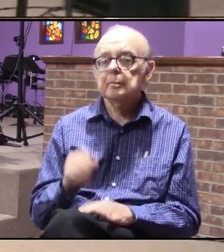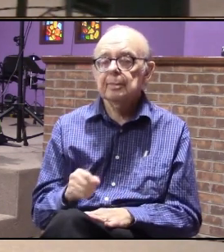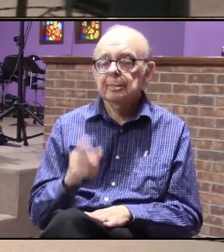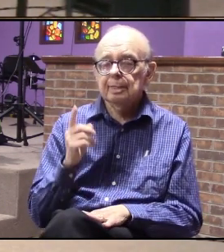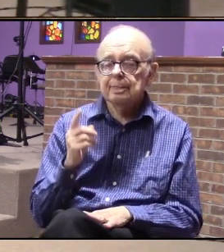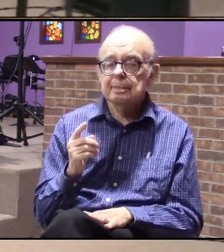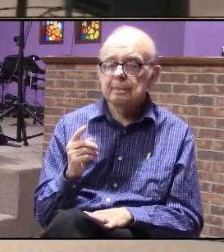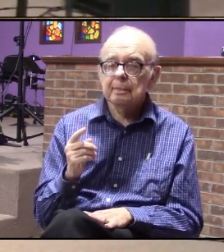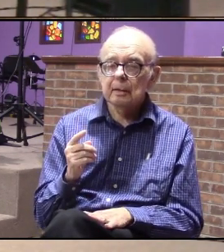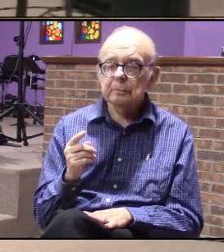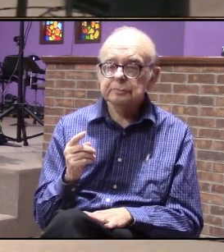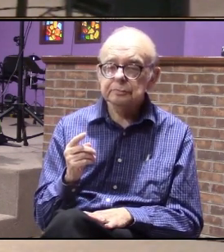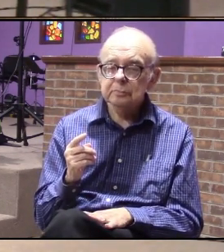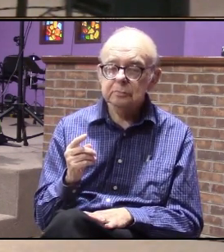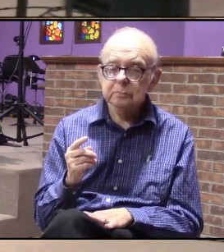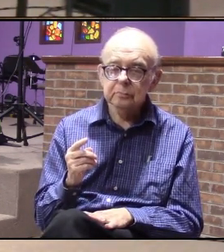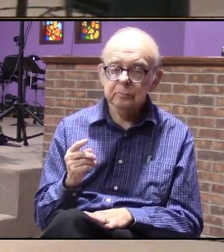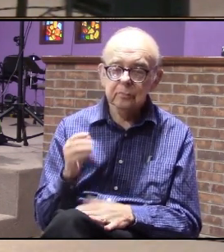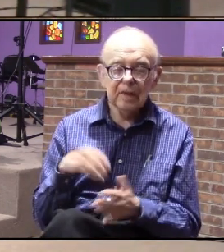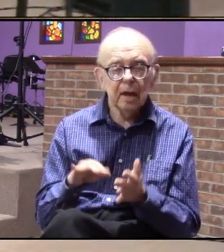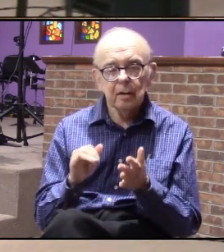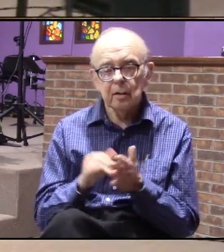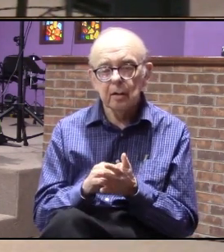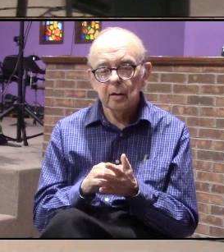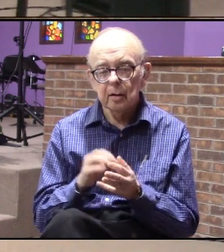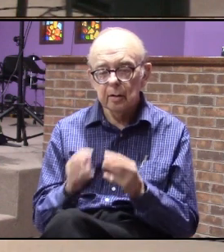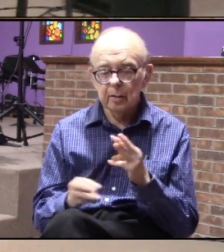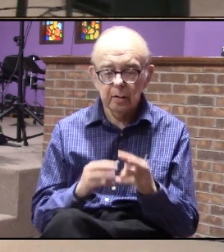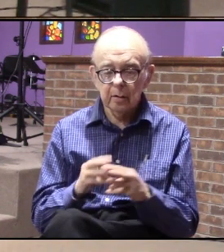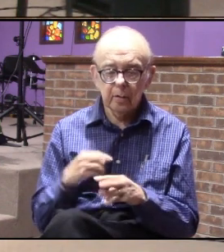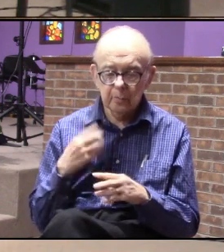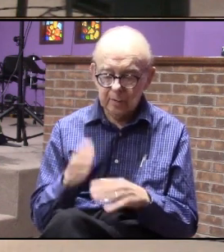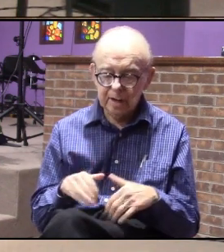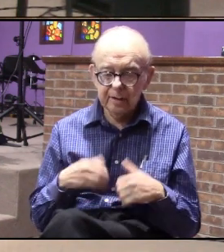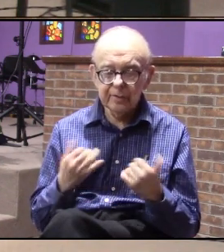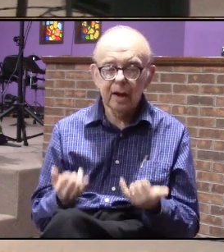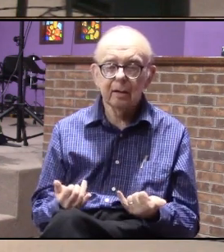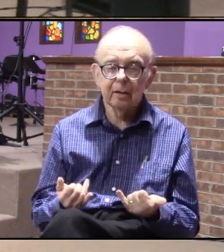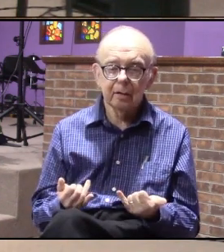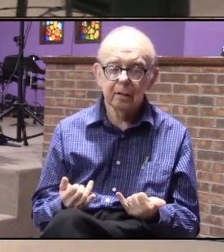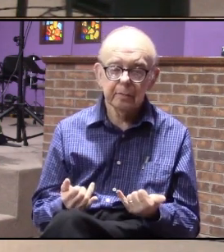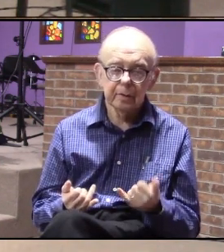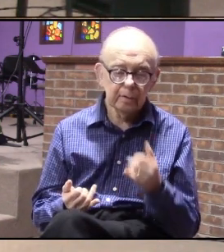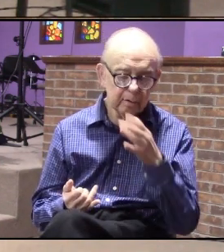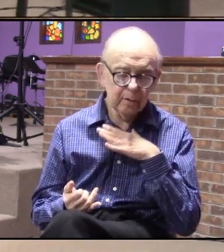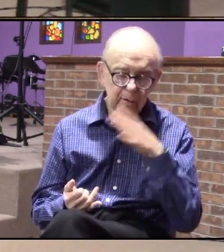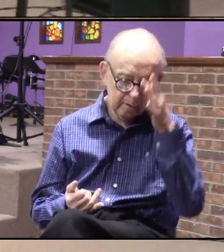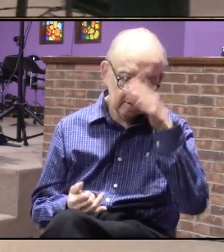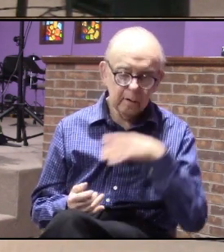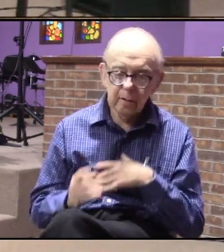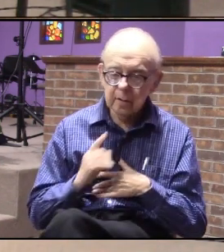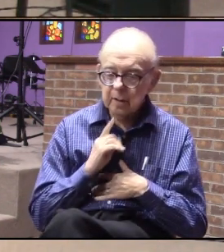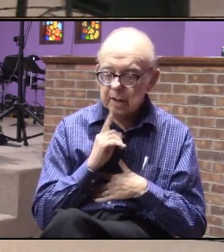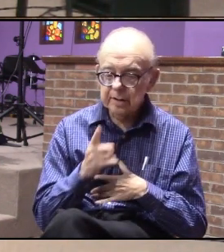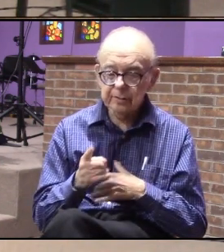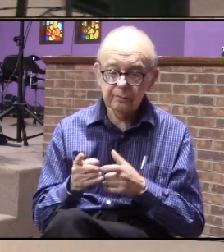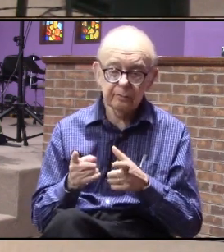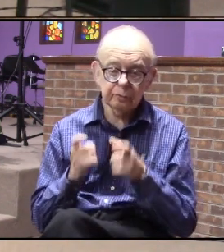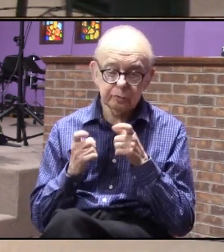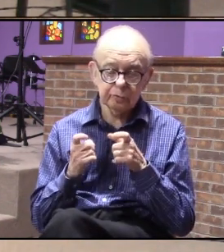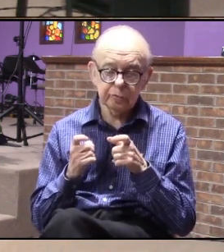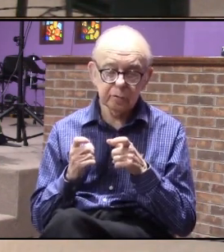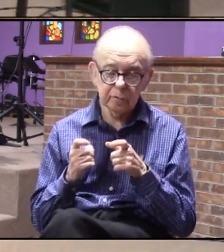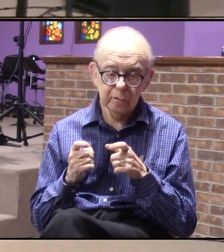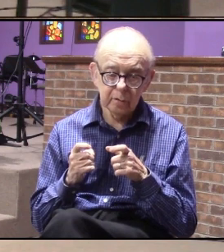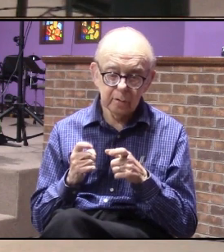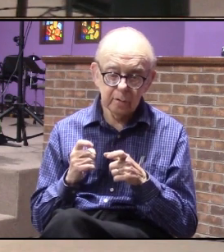understand is this. In this world that we live in right now, ladies and gentlemen, it is fast-paced.